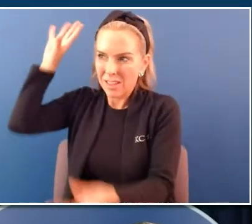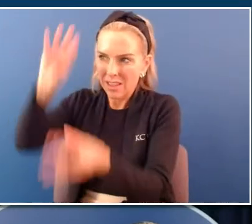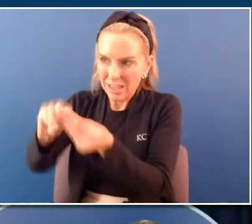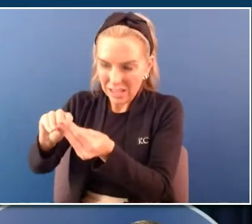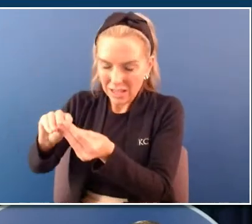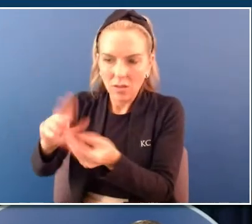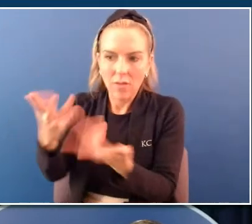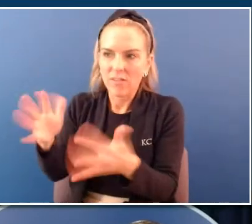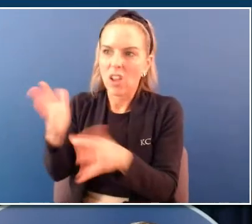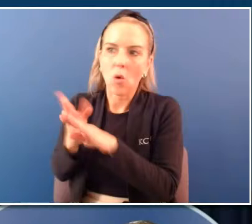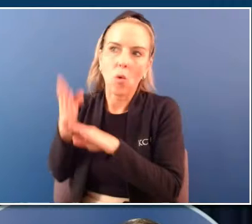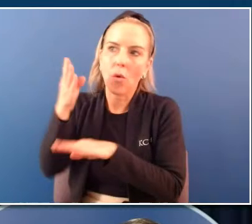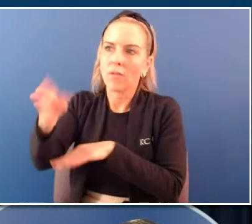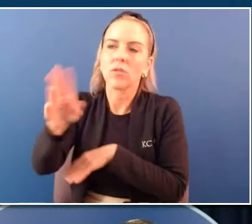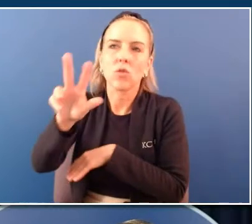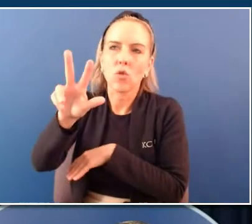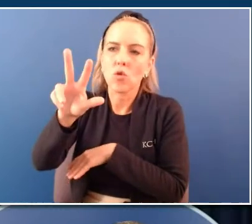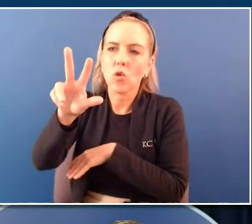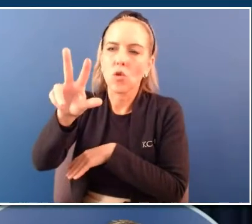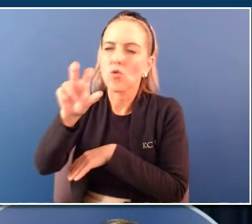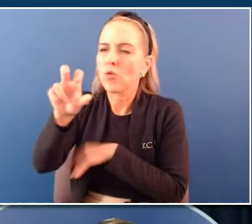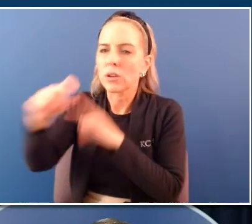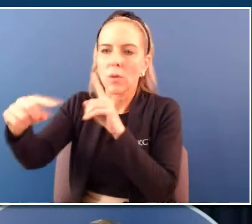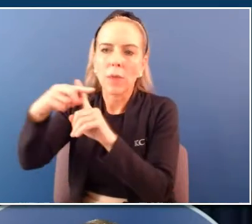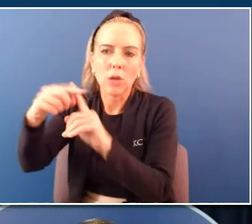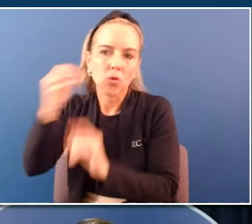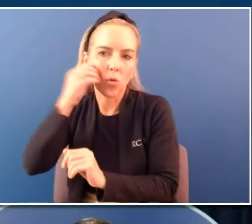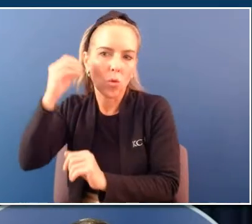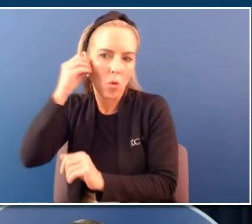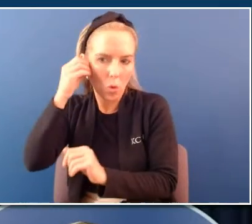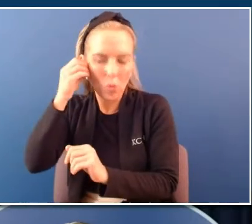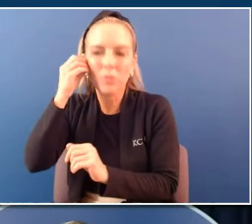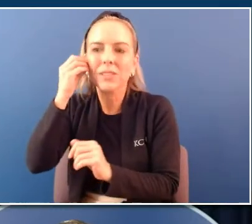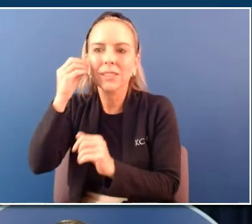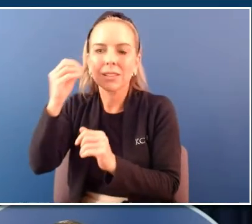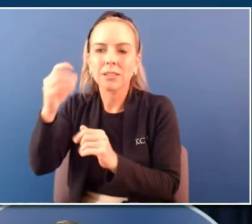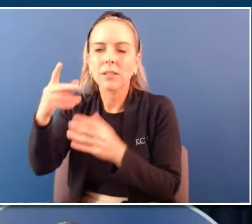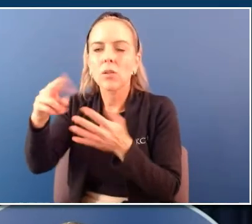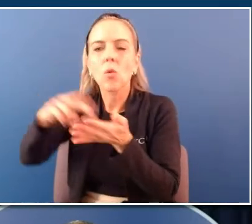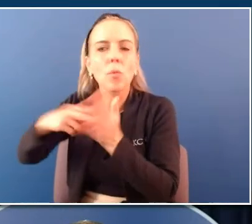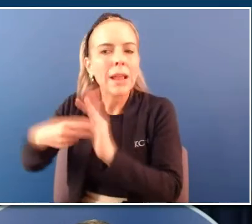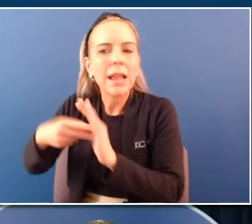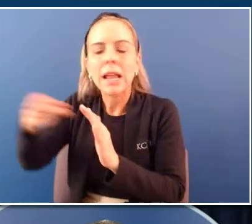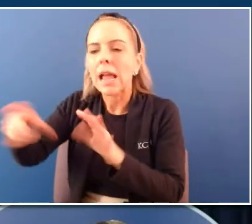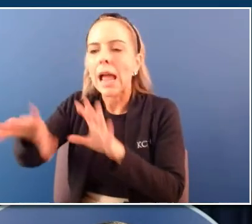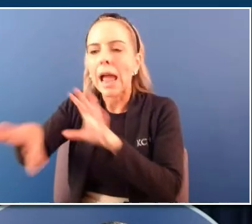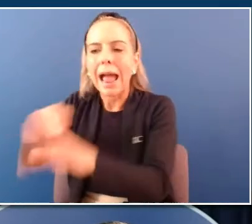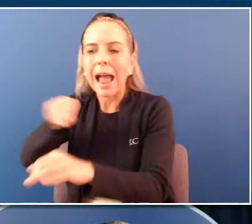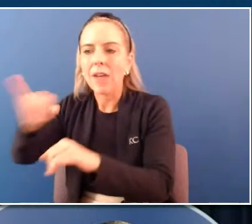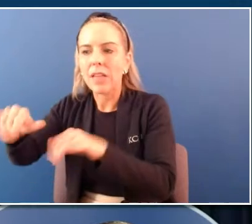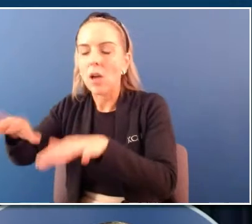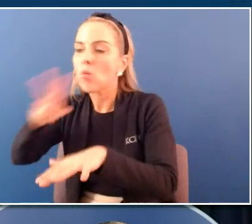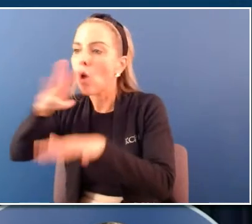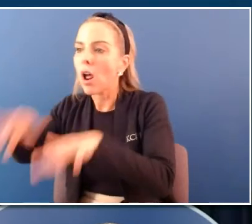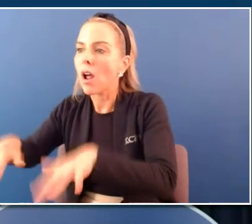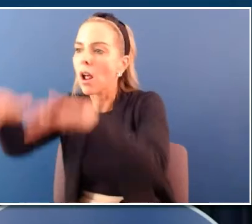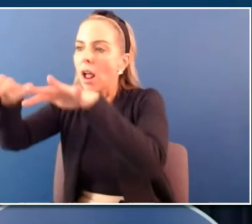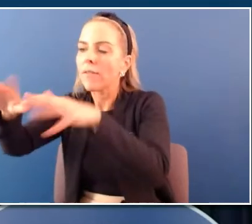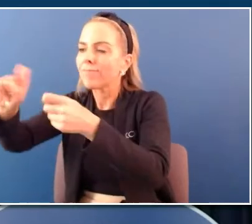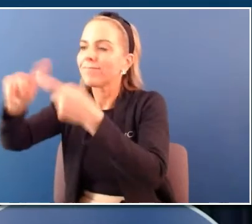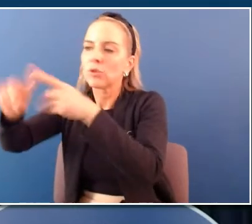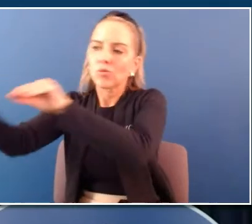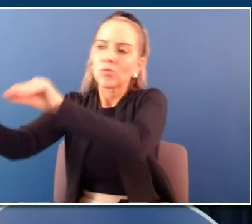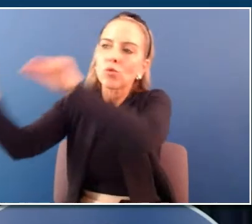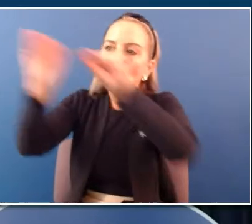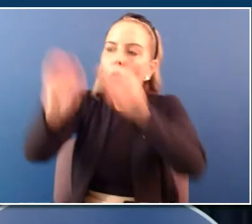over 300 plus houses that have either been rehabbed and are out of the floodplain where people can safely live in,